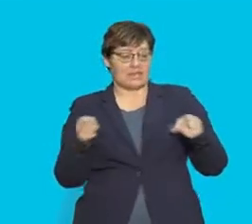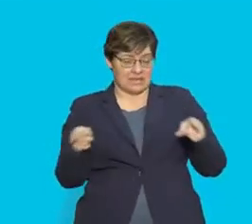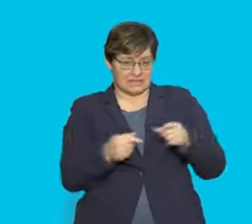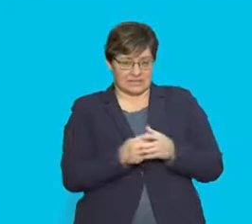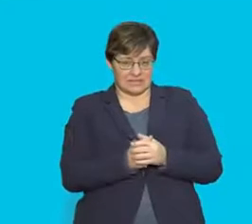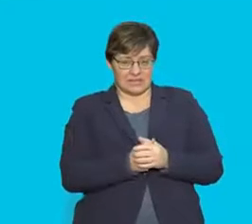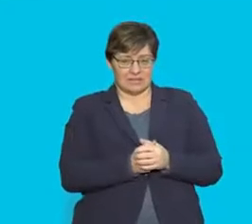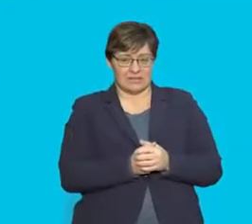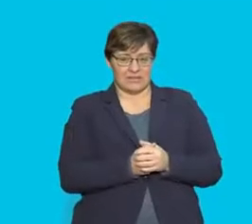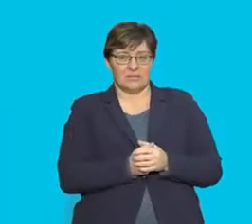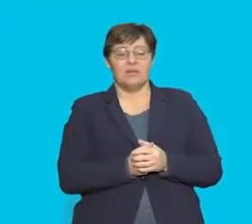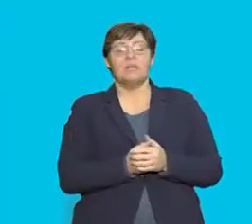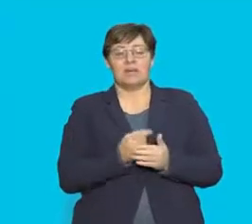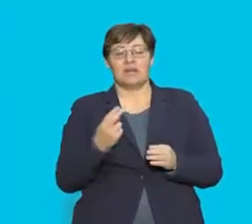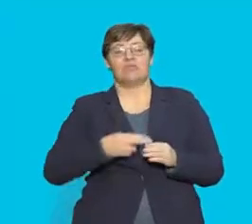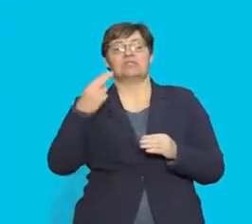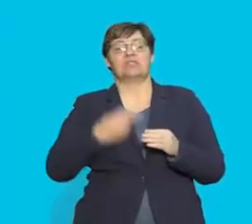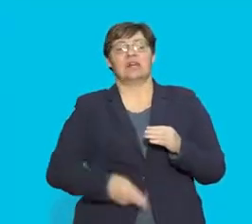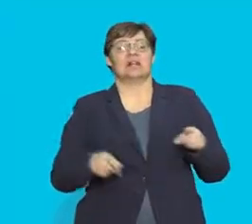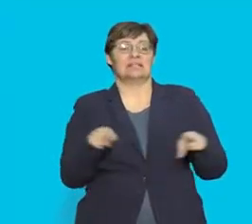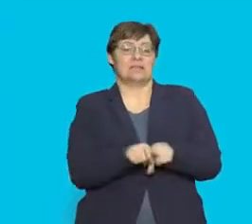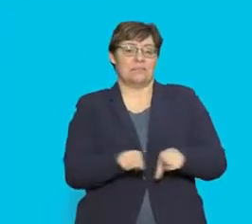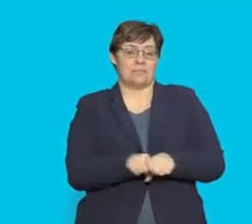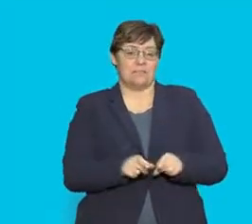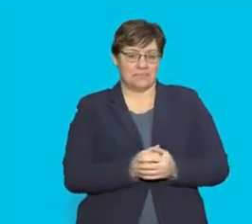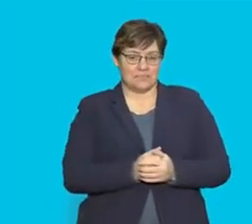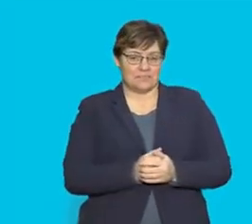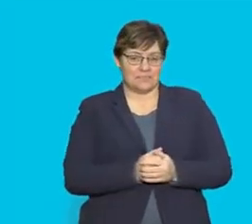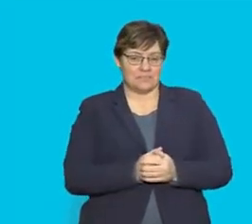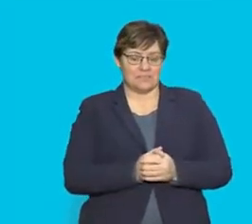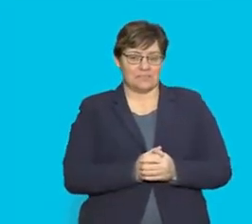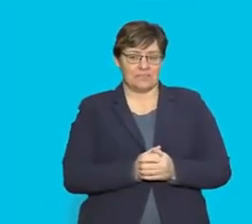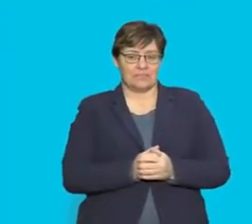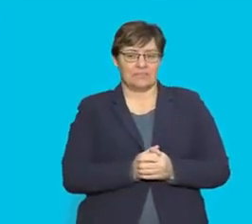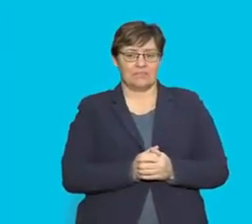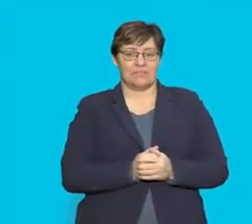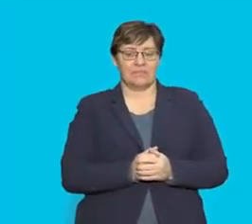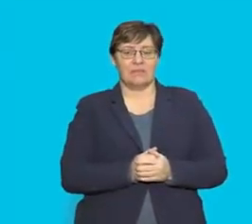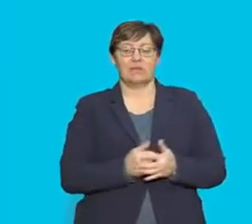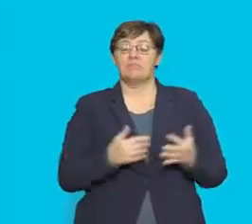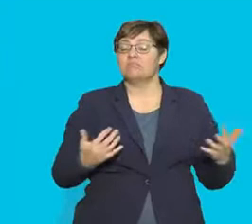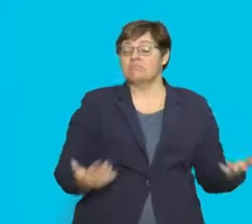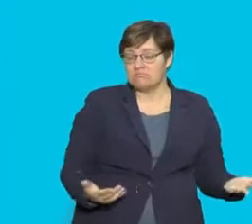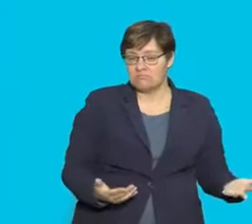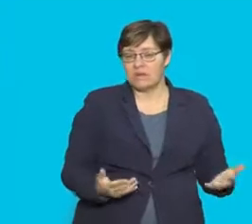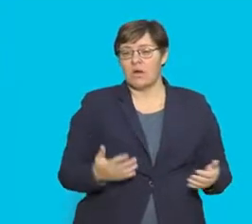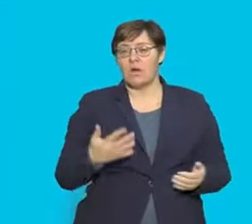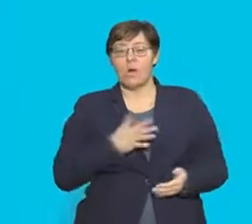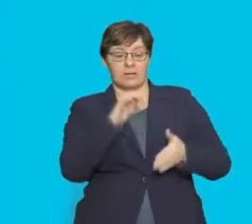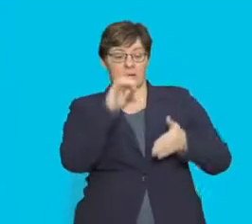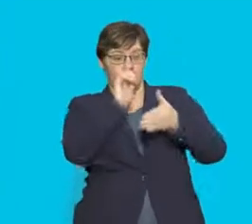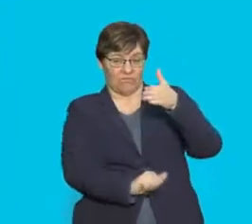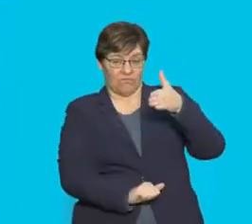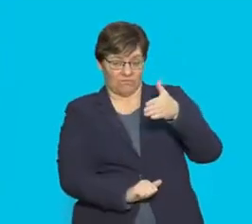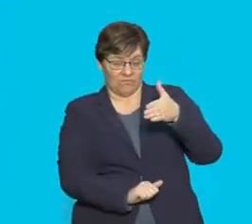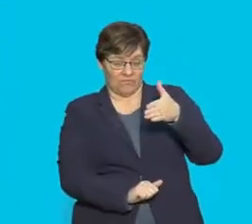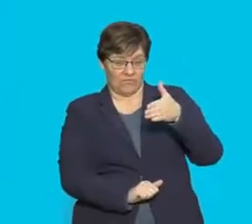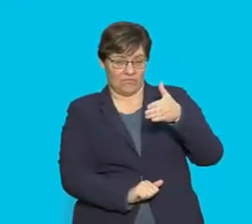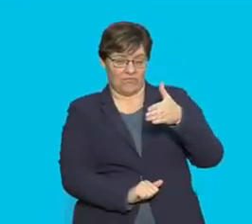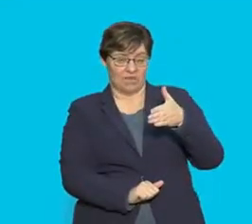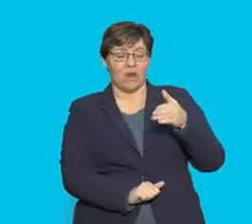then the result will also be the same. Another thing would then be if I wanted to subtract now